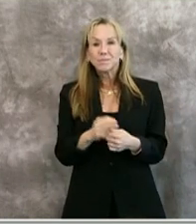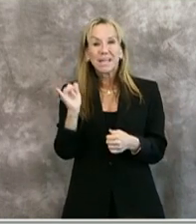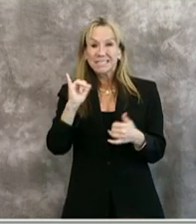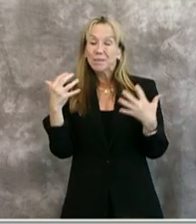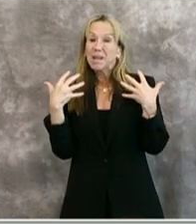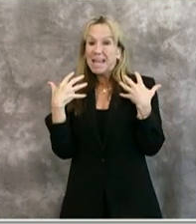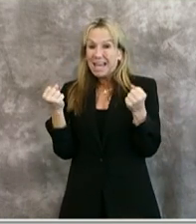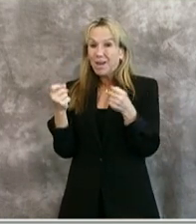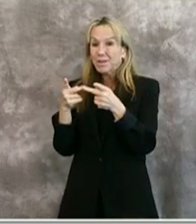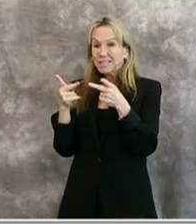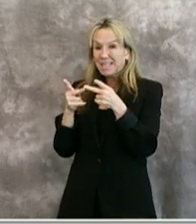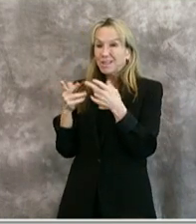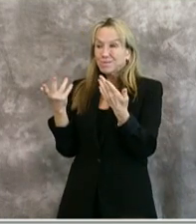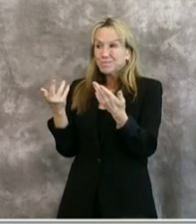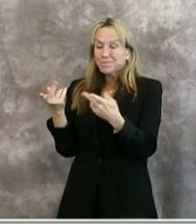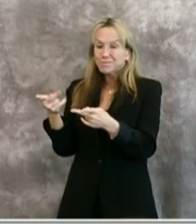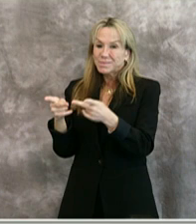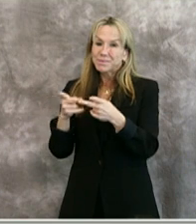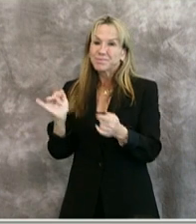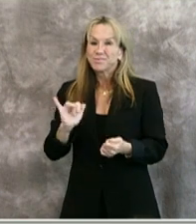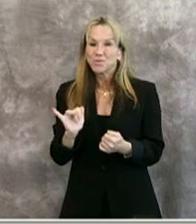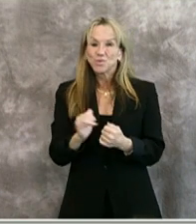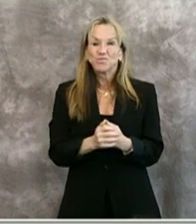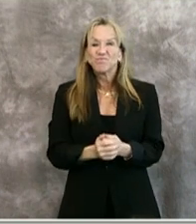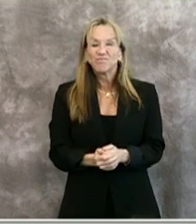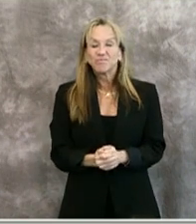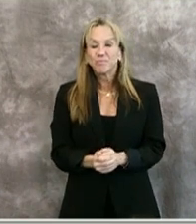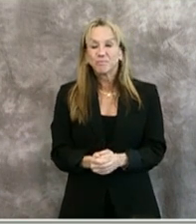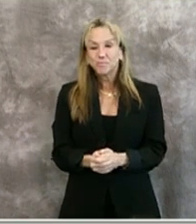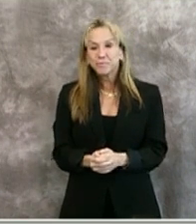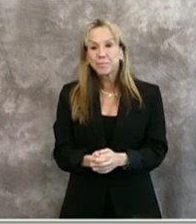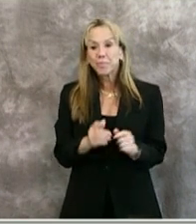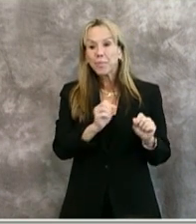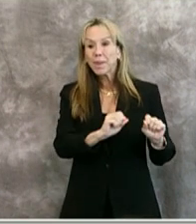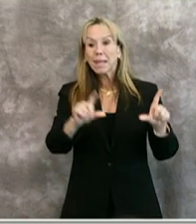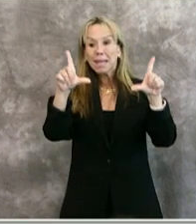as healthcare settings. And in this next slide,